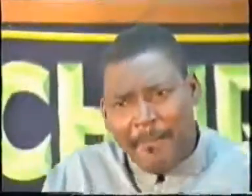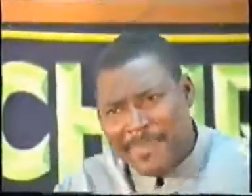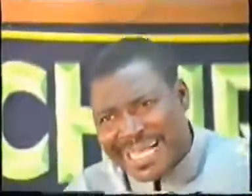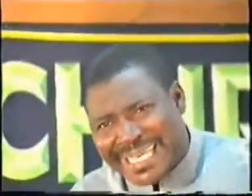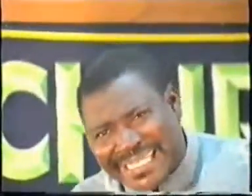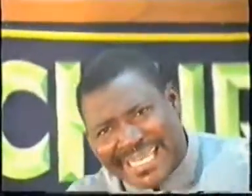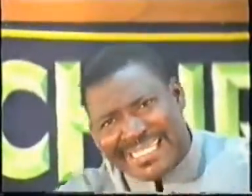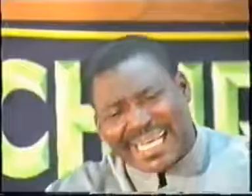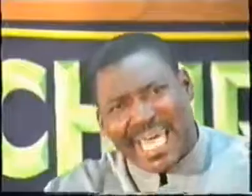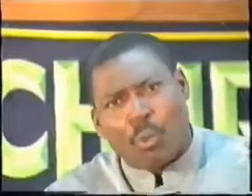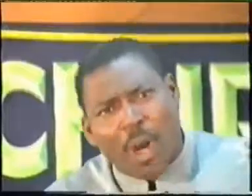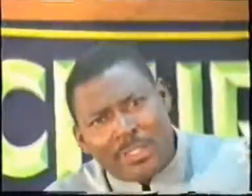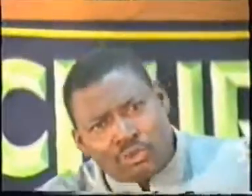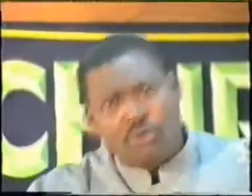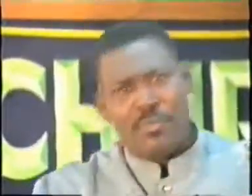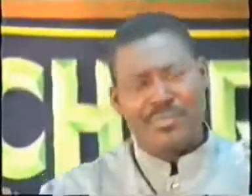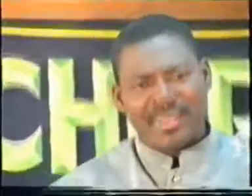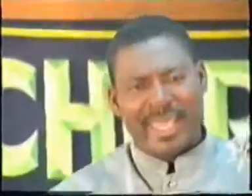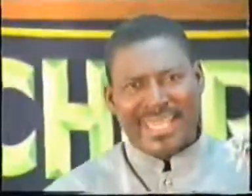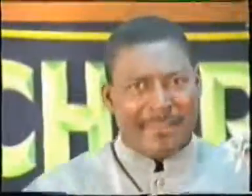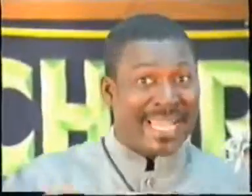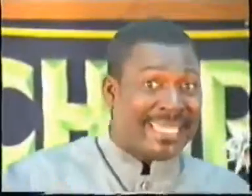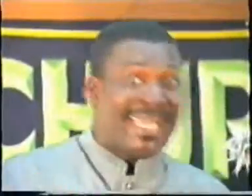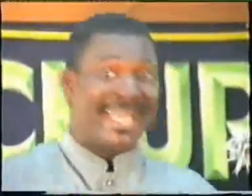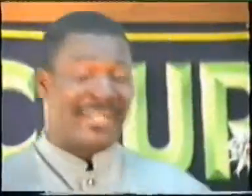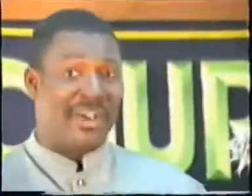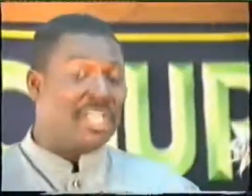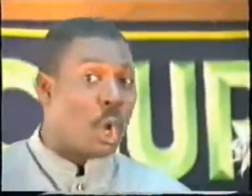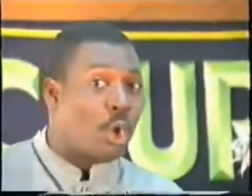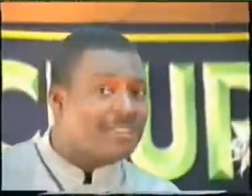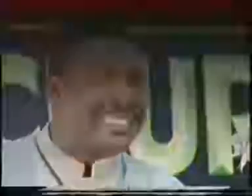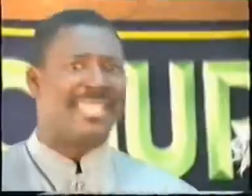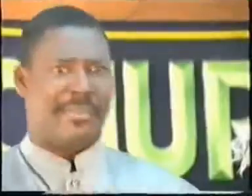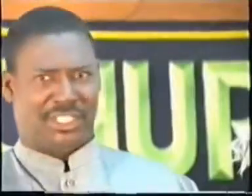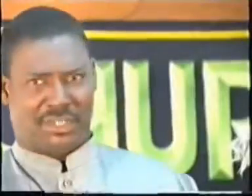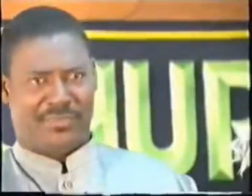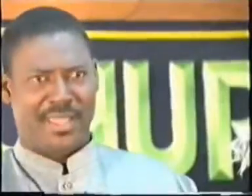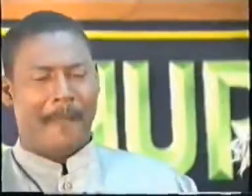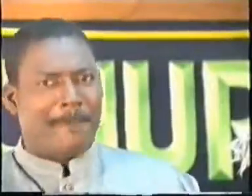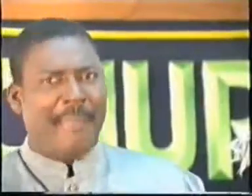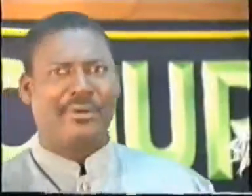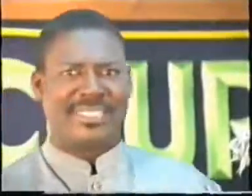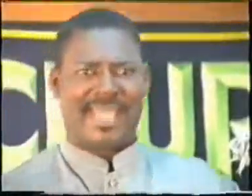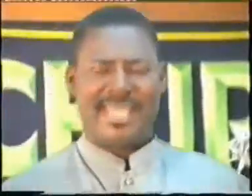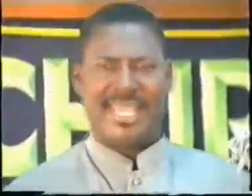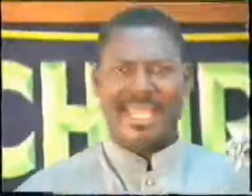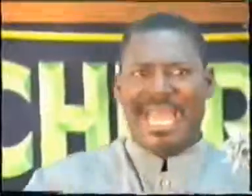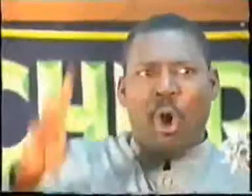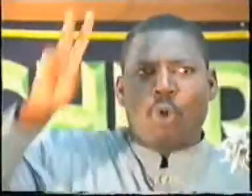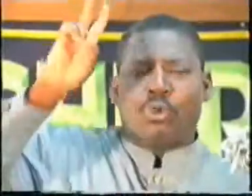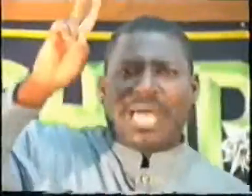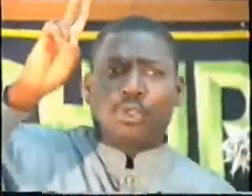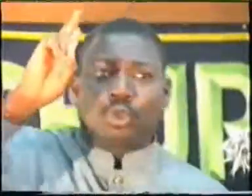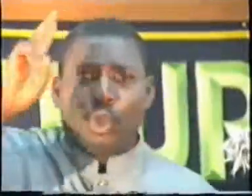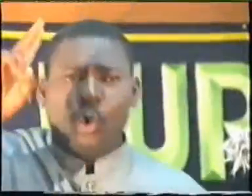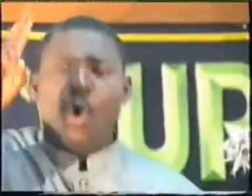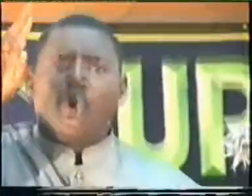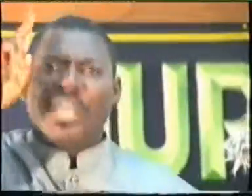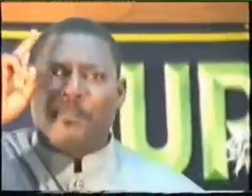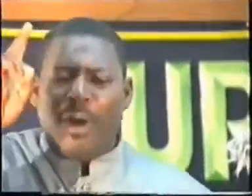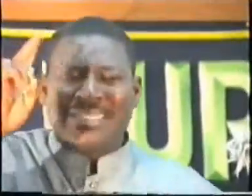no onam Melchizedek e kwan so na Melchizedek no in the Old Testament no Bible said